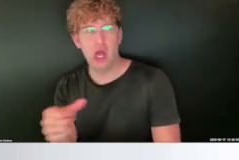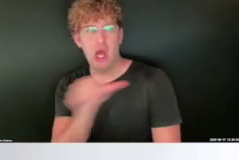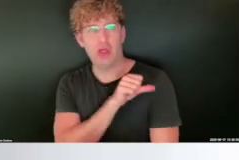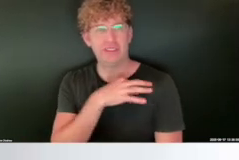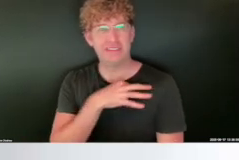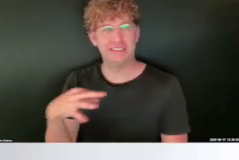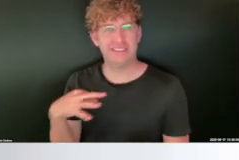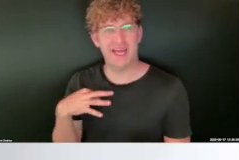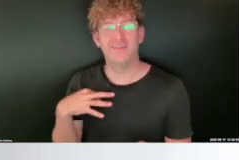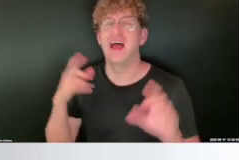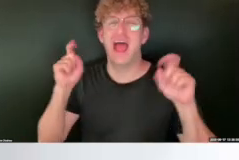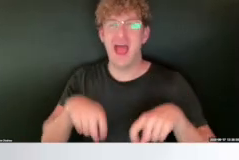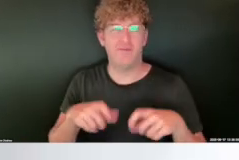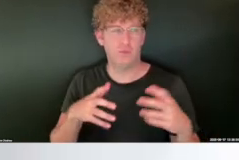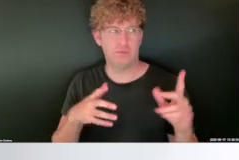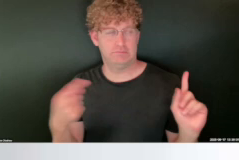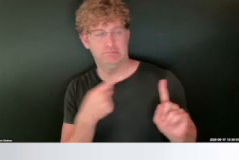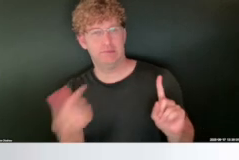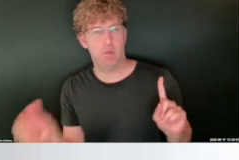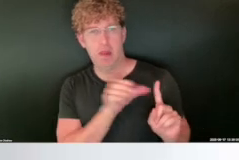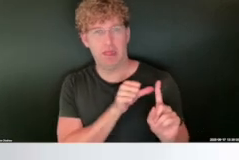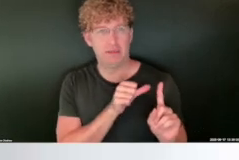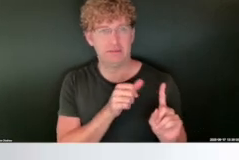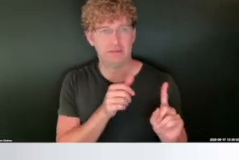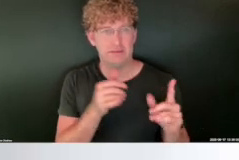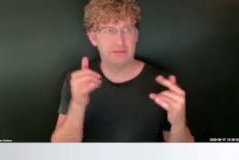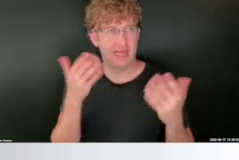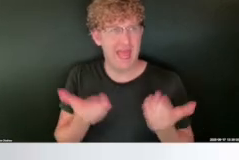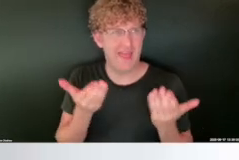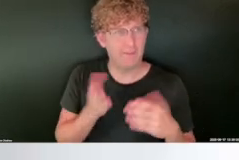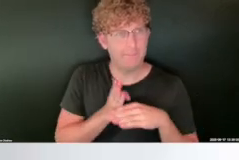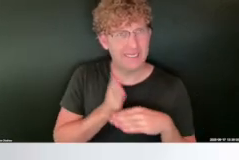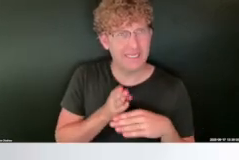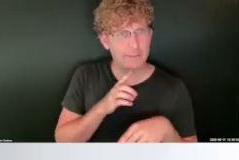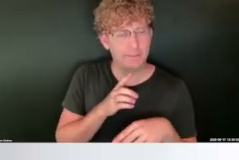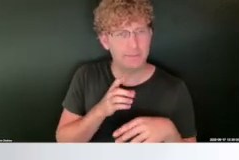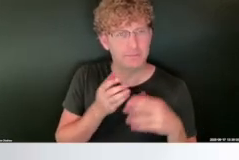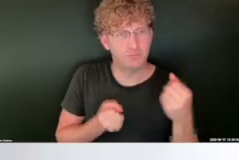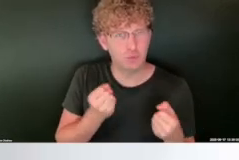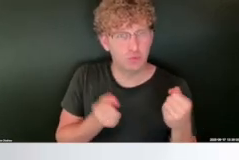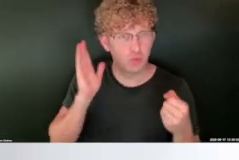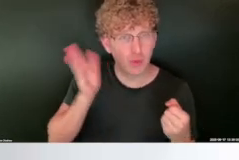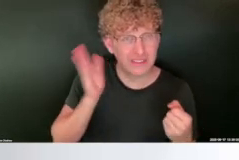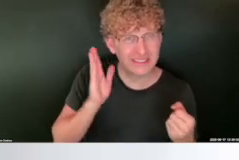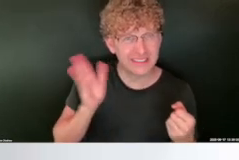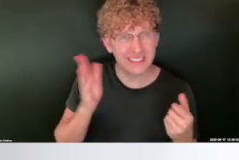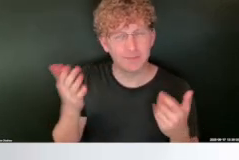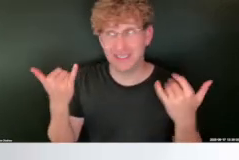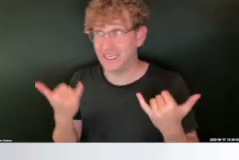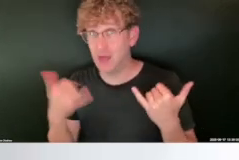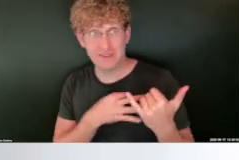duty presentation. So I don't know if there's any medium and heavy duty staff on right now that would like